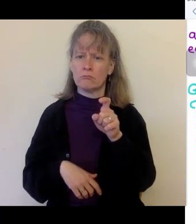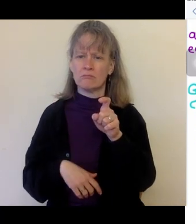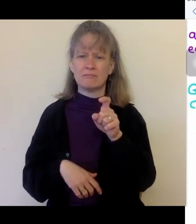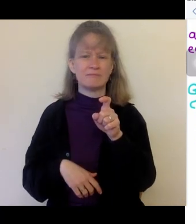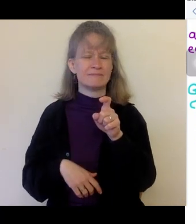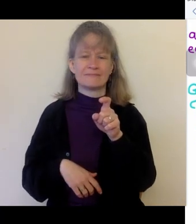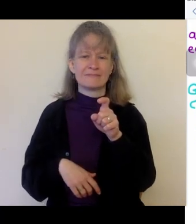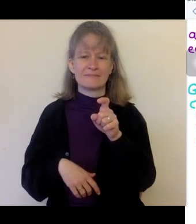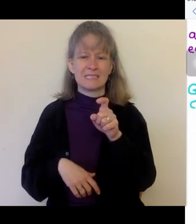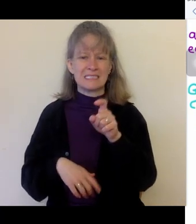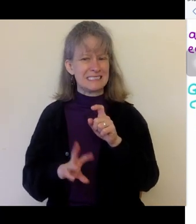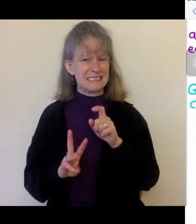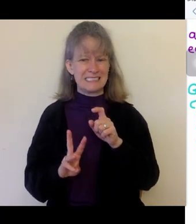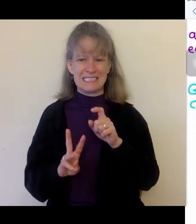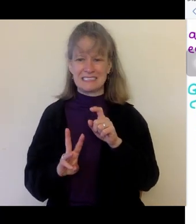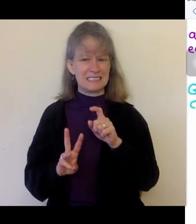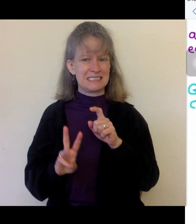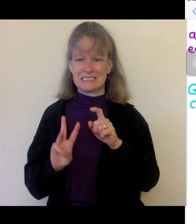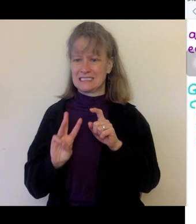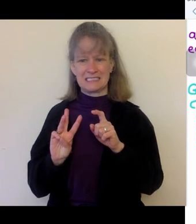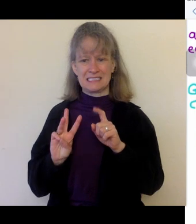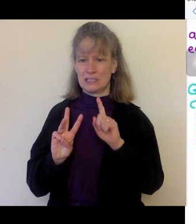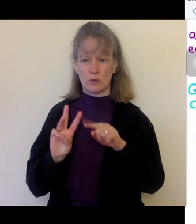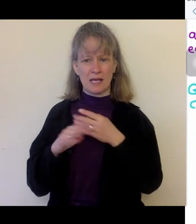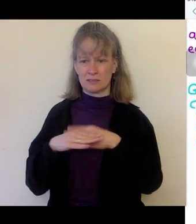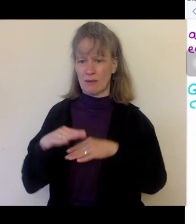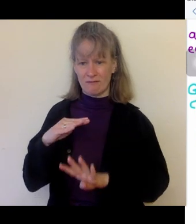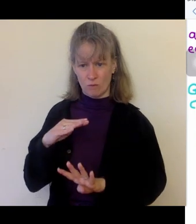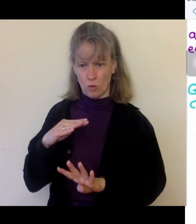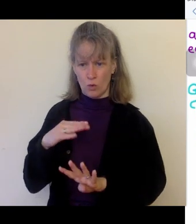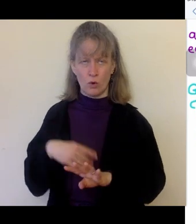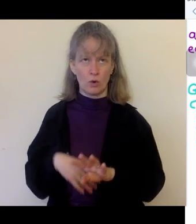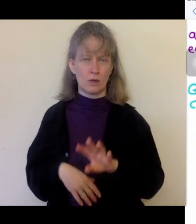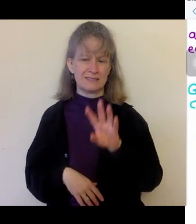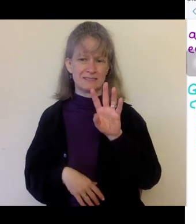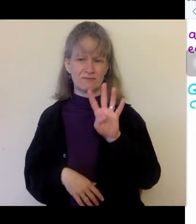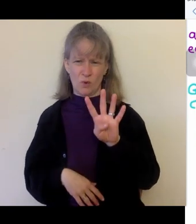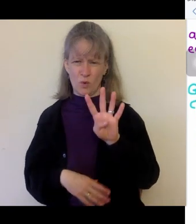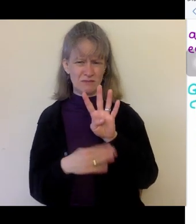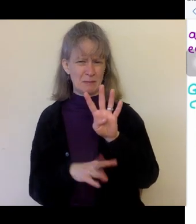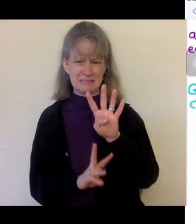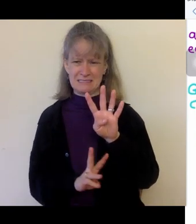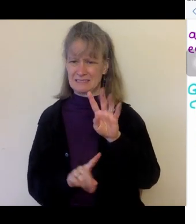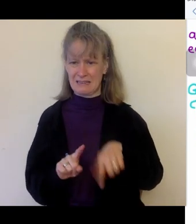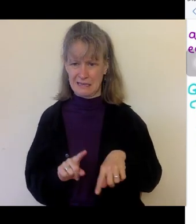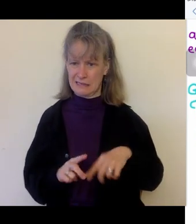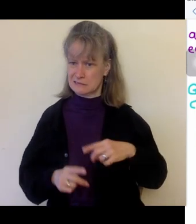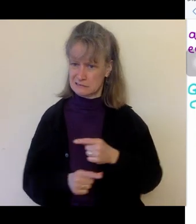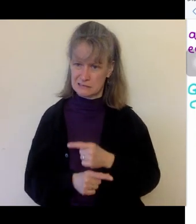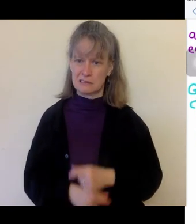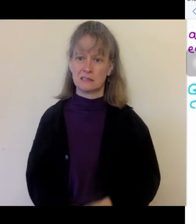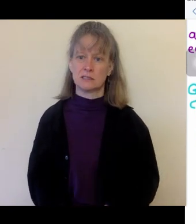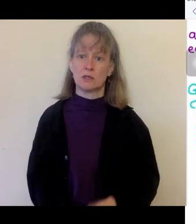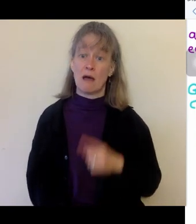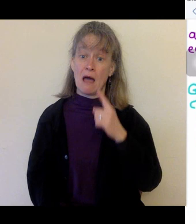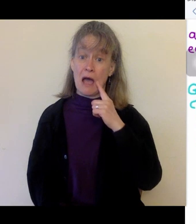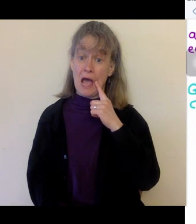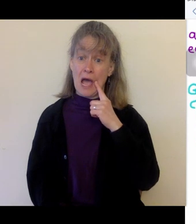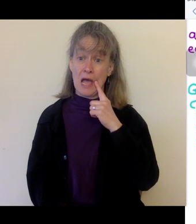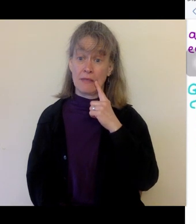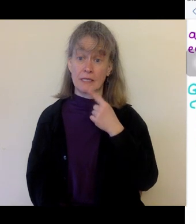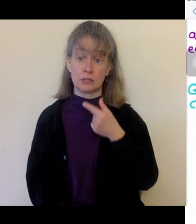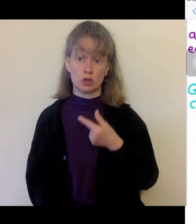divide 6 by 4, and we can't divide 4 by 6. So I think our greatest common